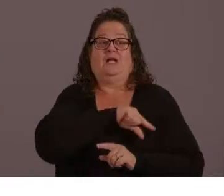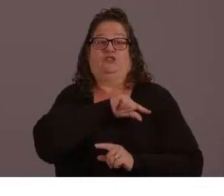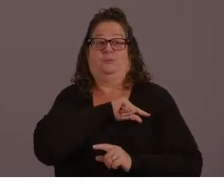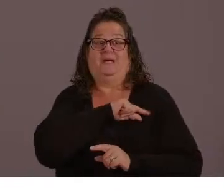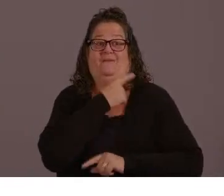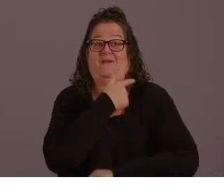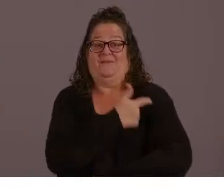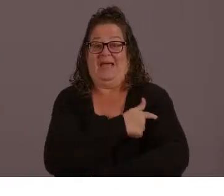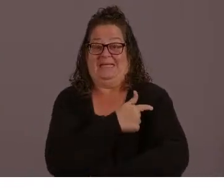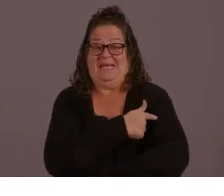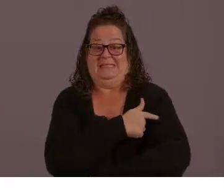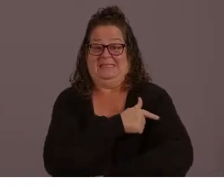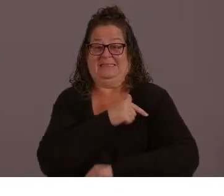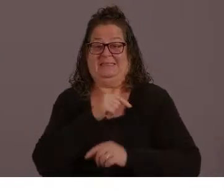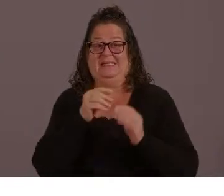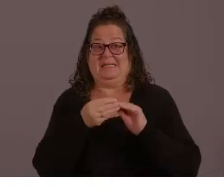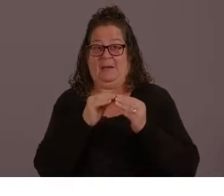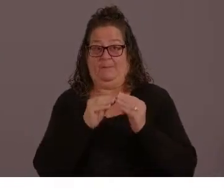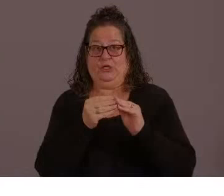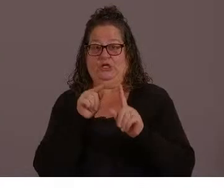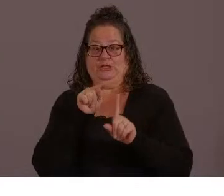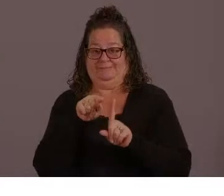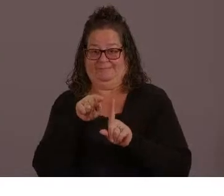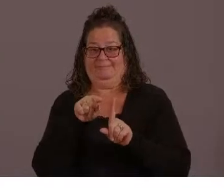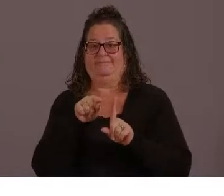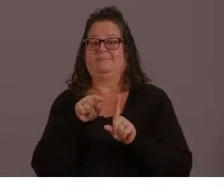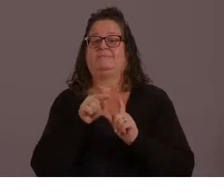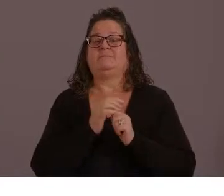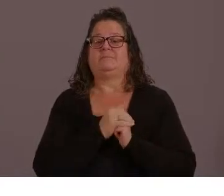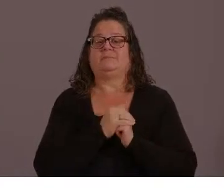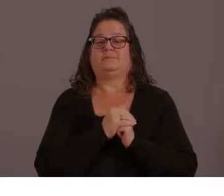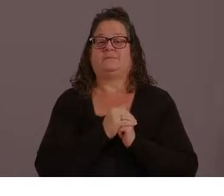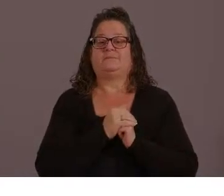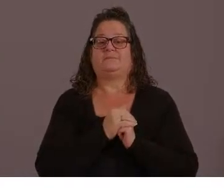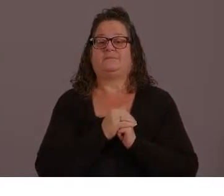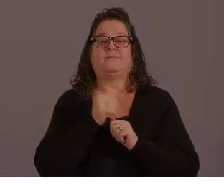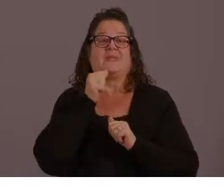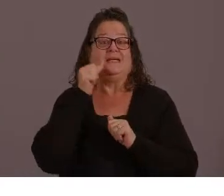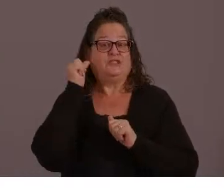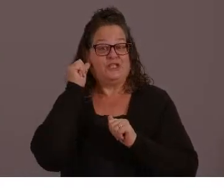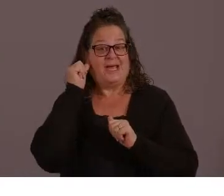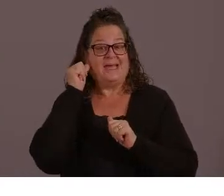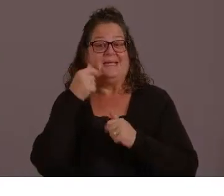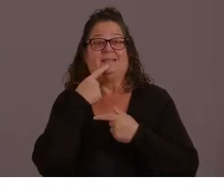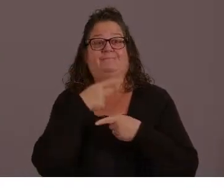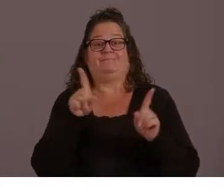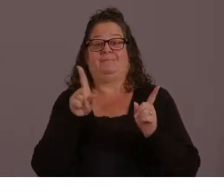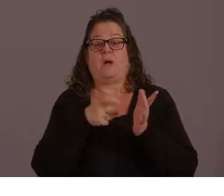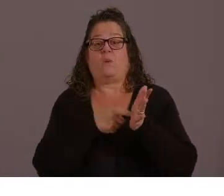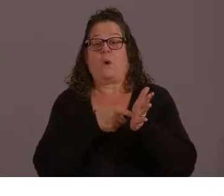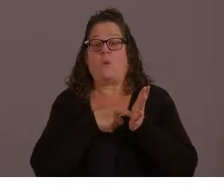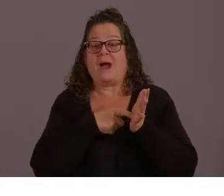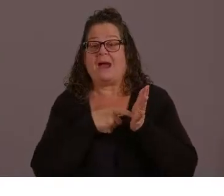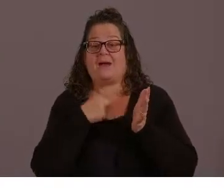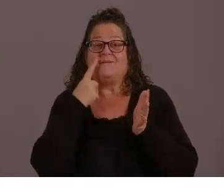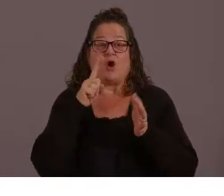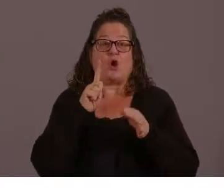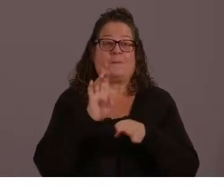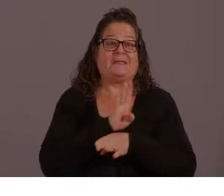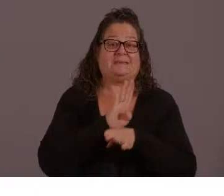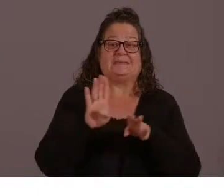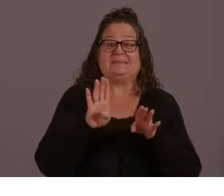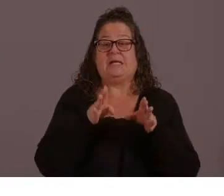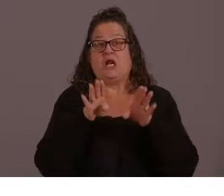from those that were under statewide and local mandates. And so you can see that our epi curve continues to go down. We'll continue